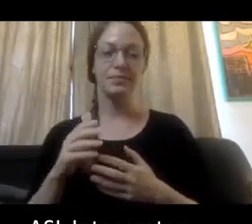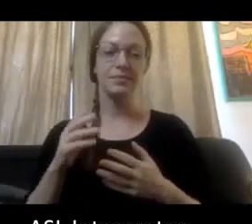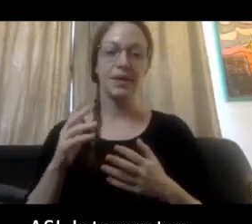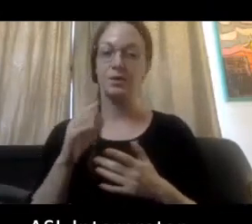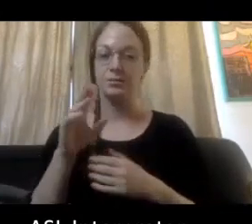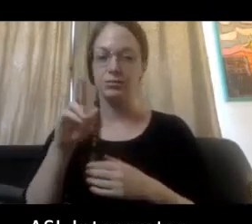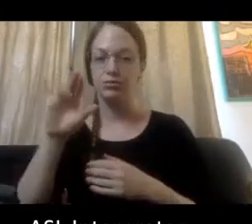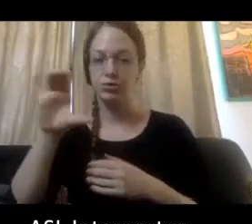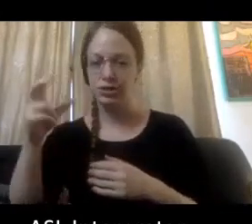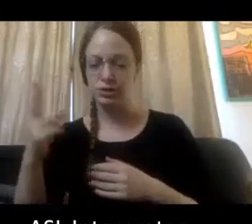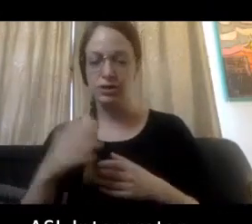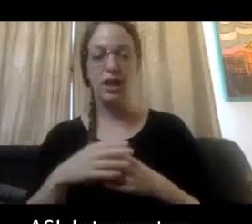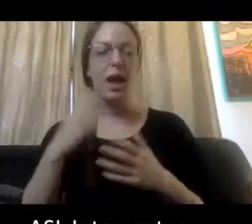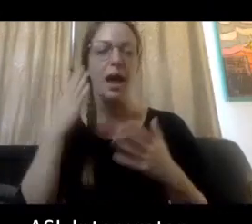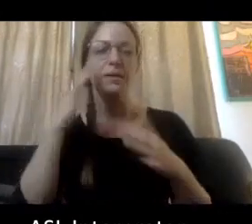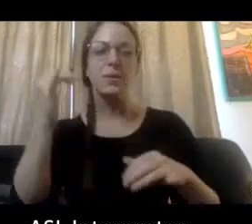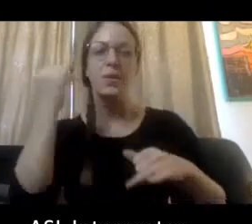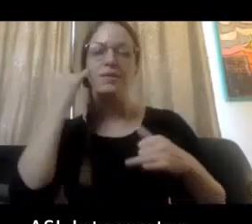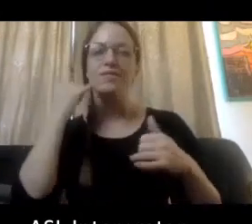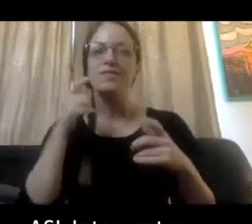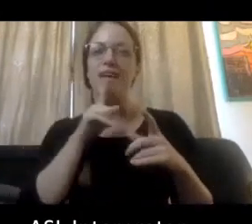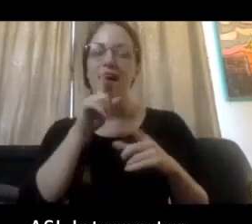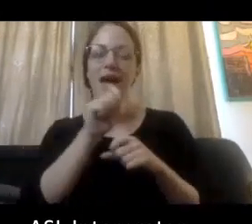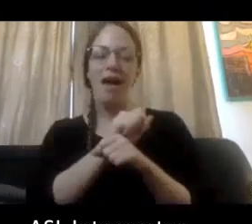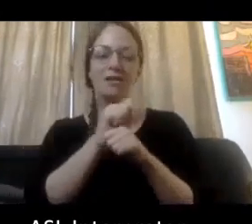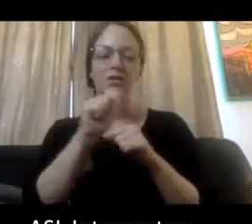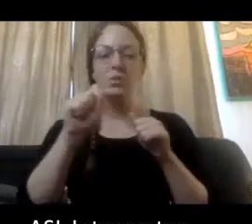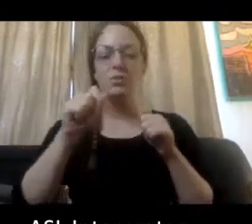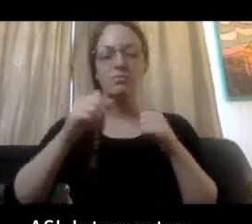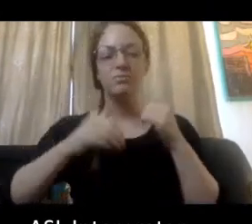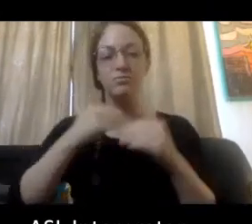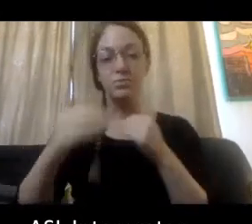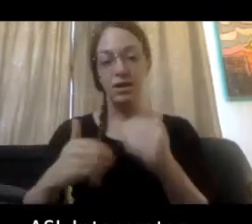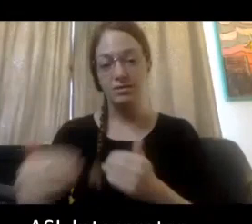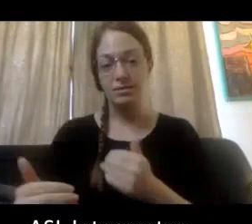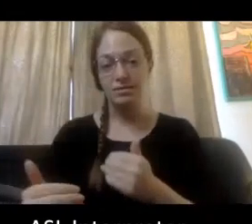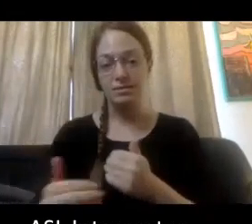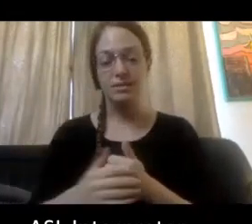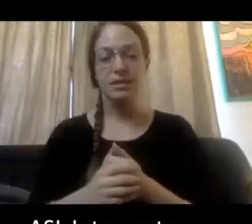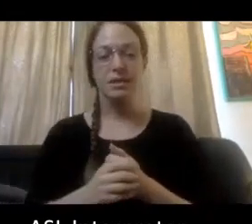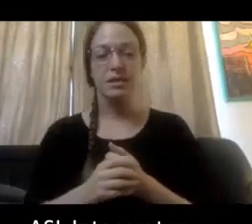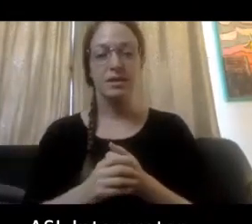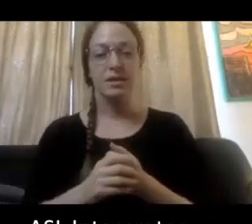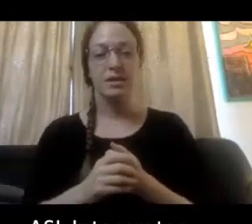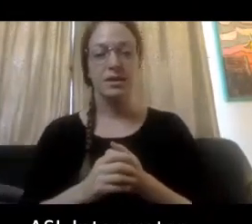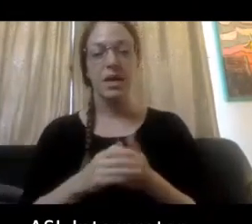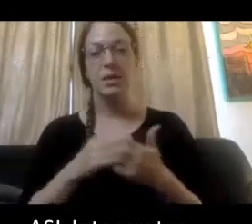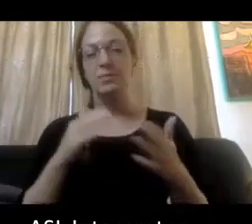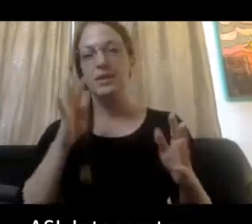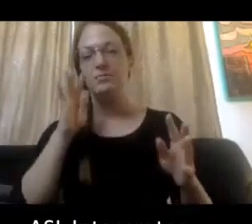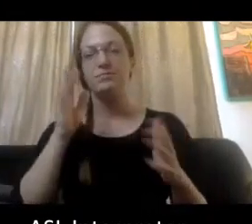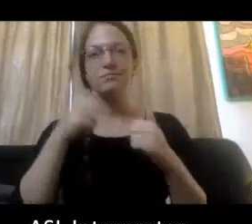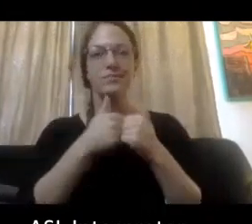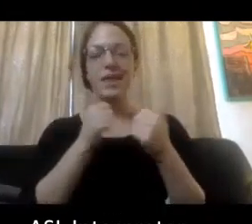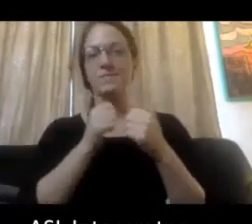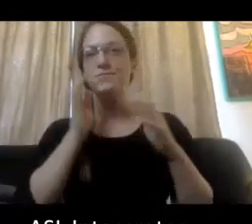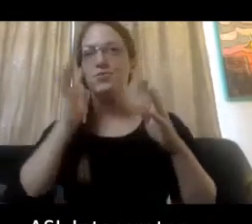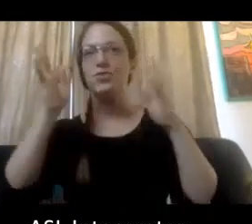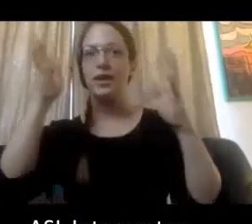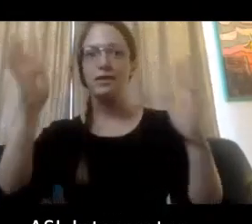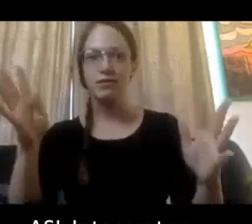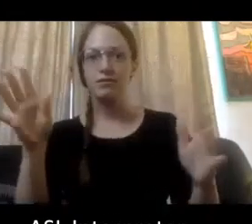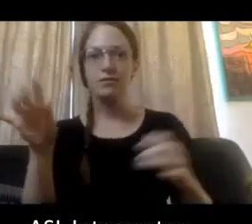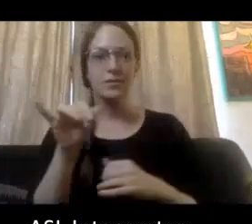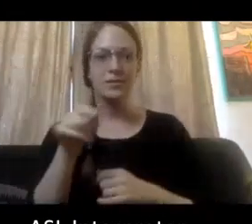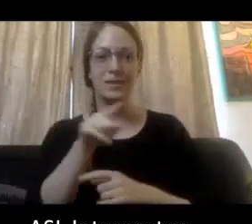process. Instead, I think we've been able to connect with so many other creatives like yourselves, prioritizing accessibility. And